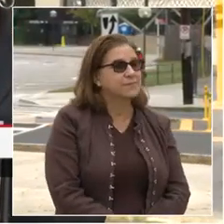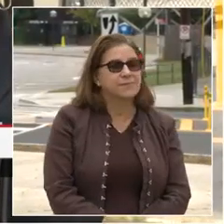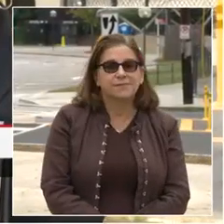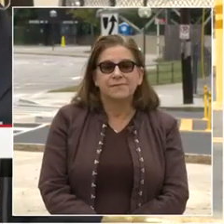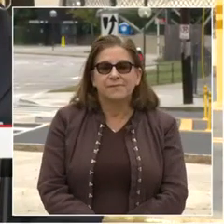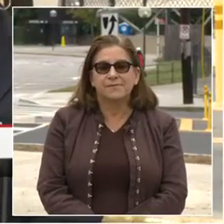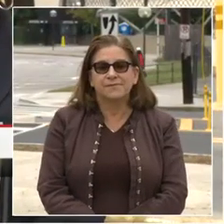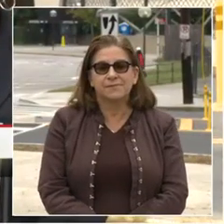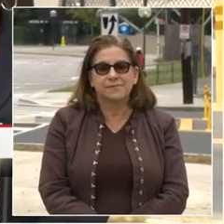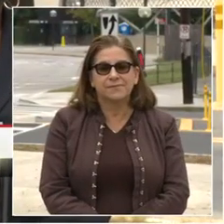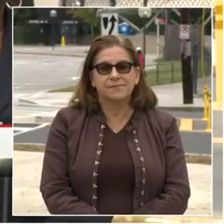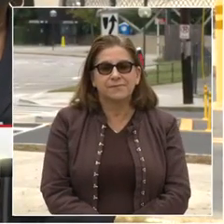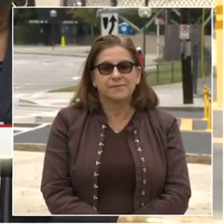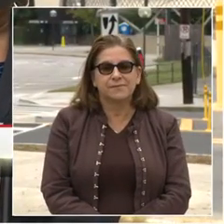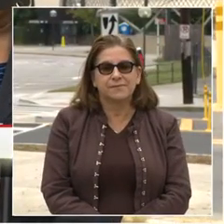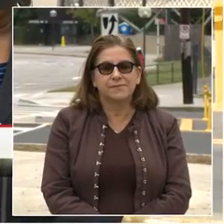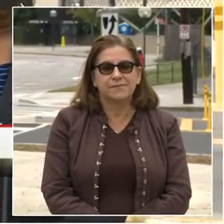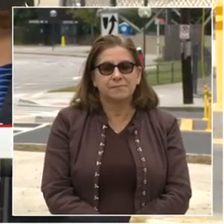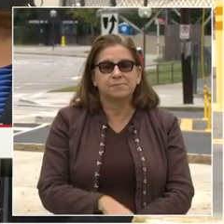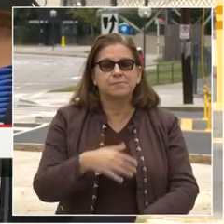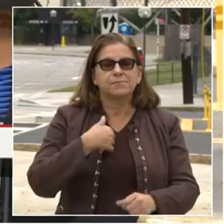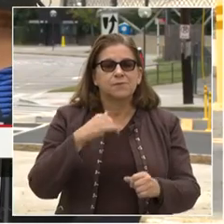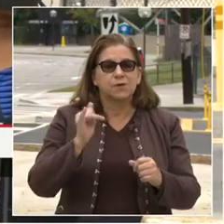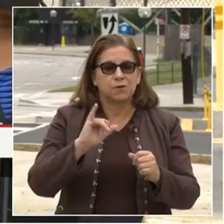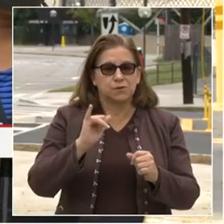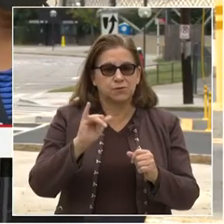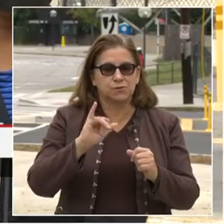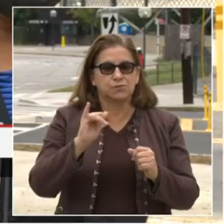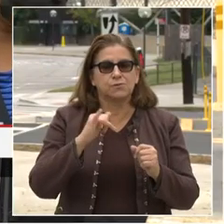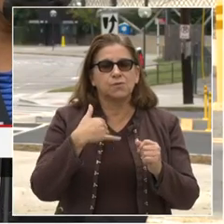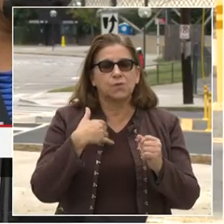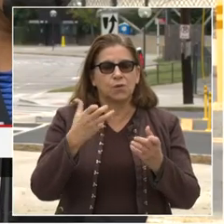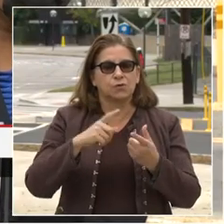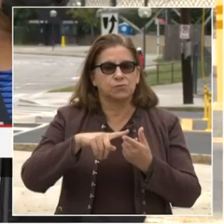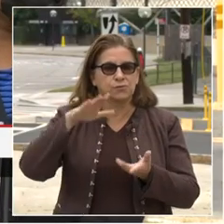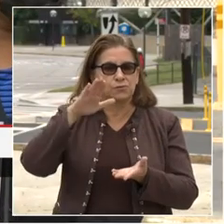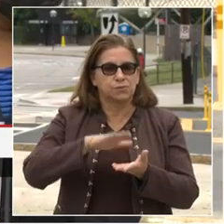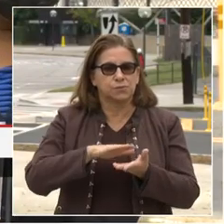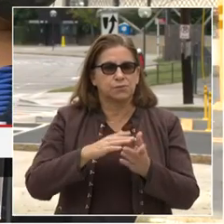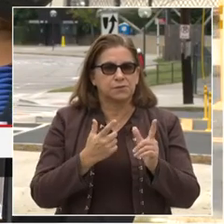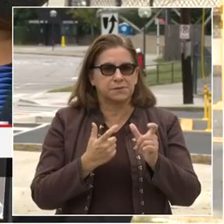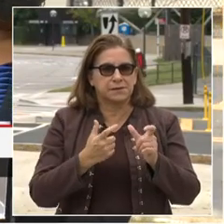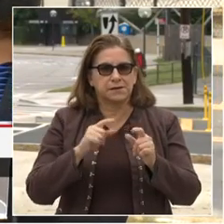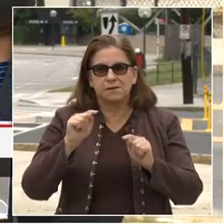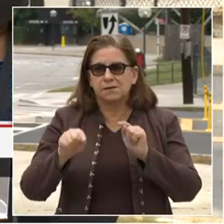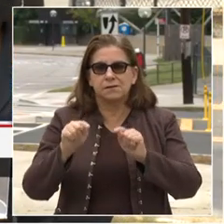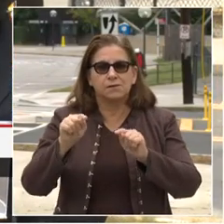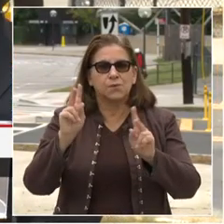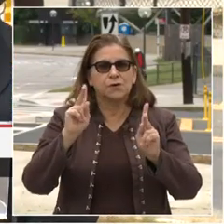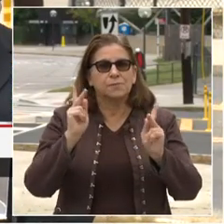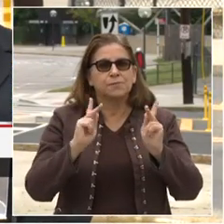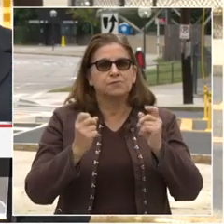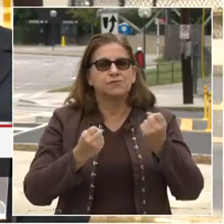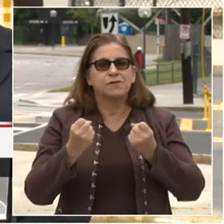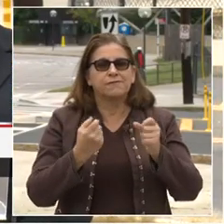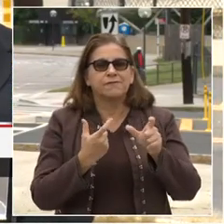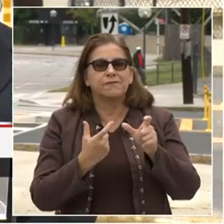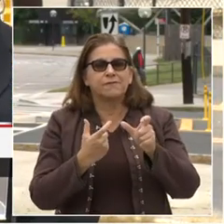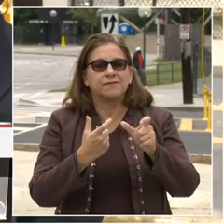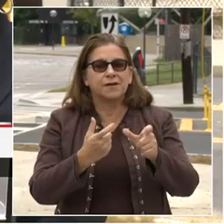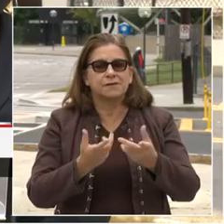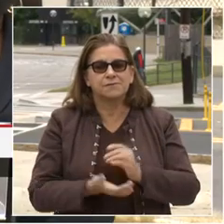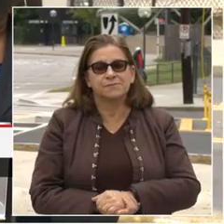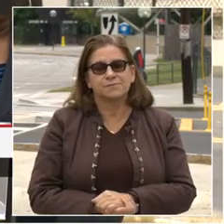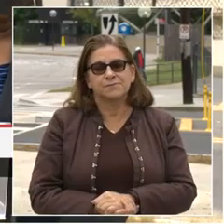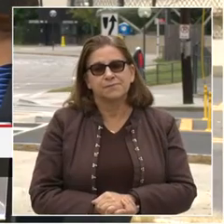eliminate the amount of speeding that's happening on our roadways. Does that mean that bike lanes take precedence over parking in every instance? It doesn't necessarily mean